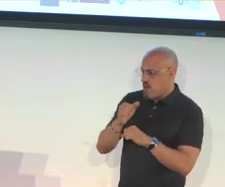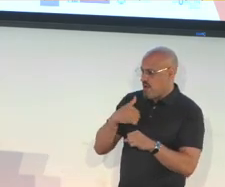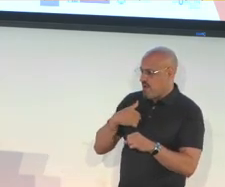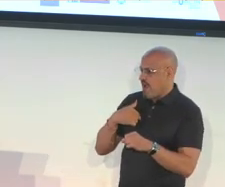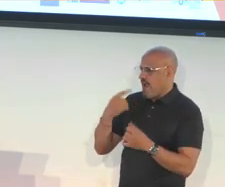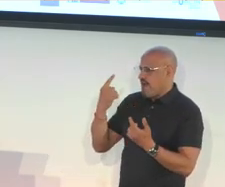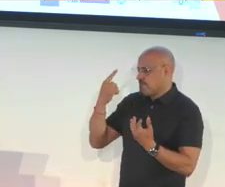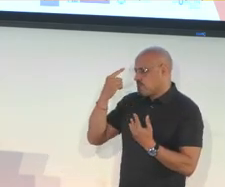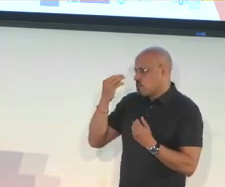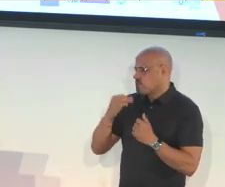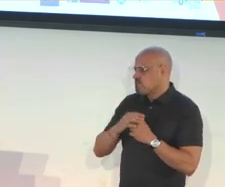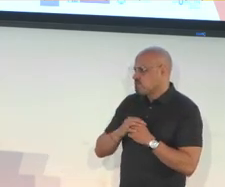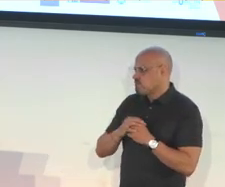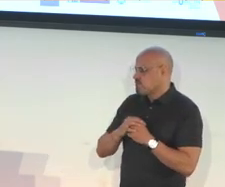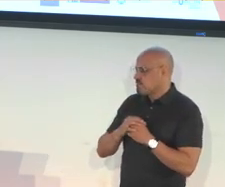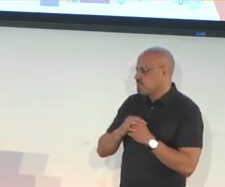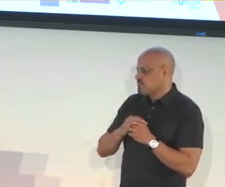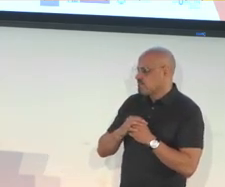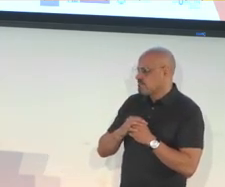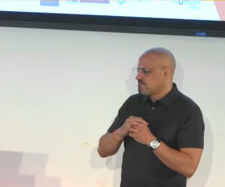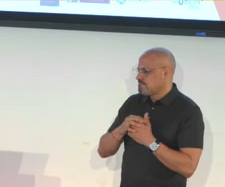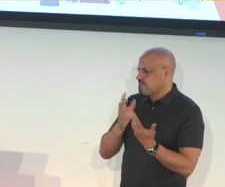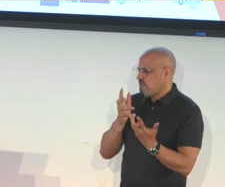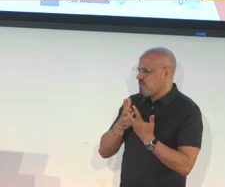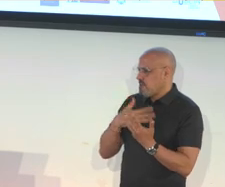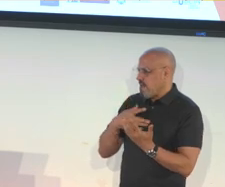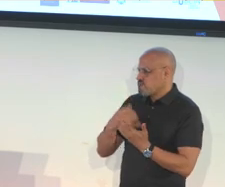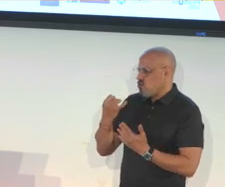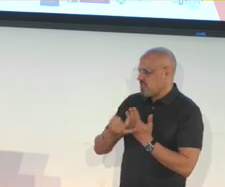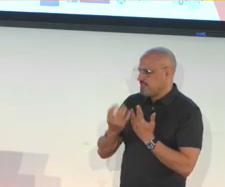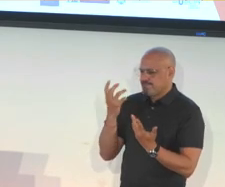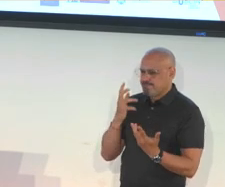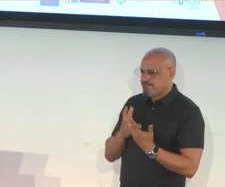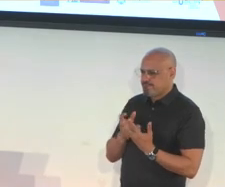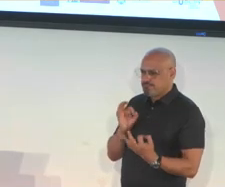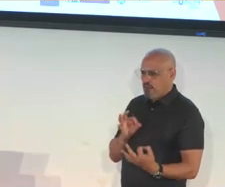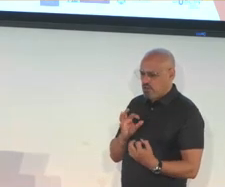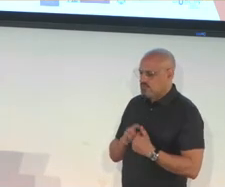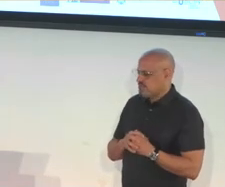was it would fit into my project perfectly.